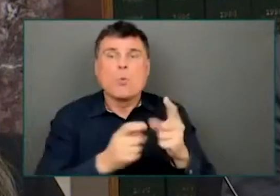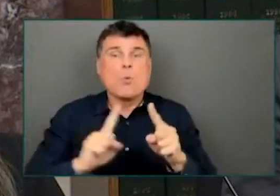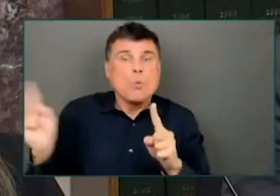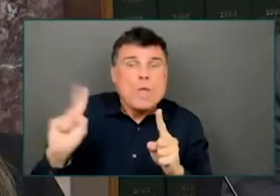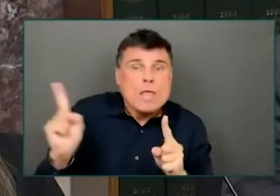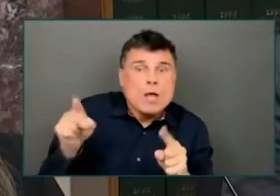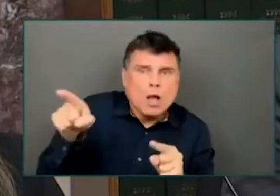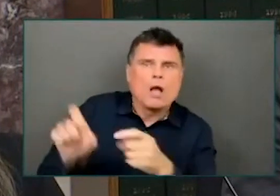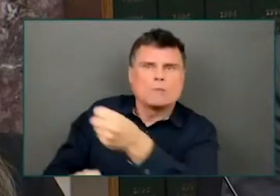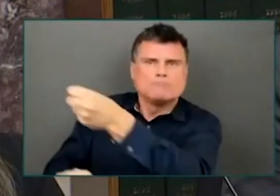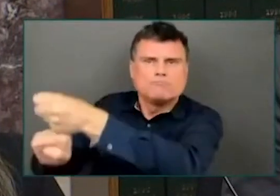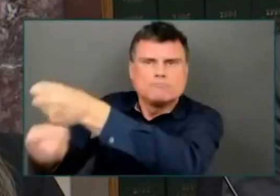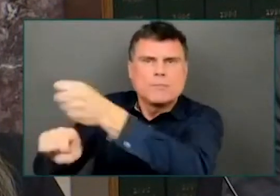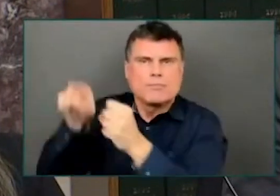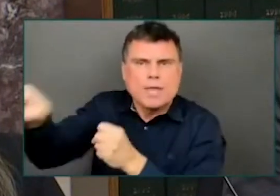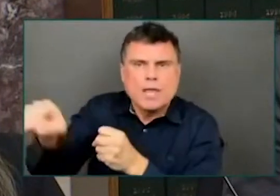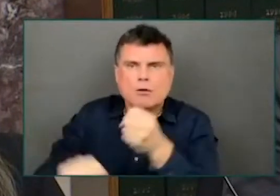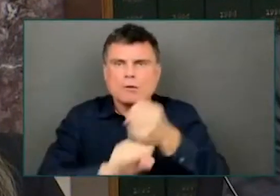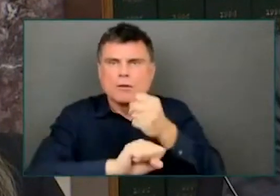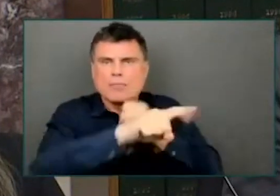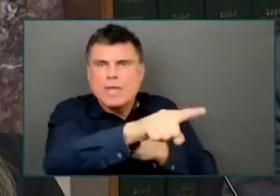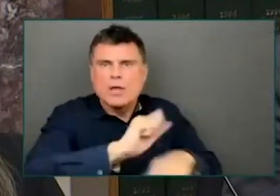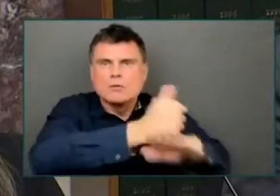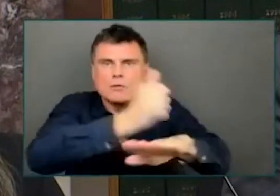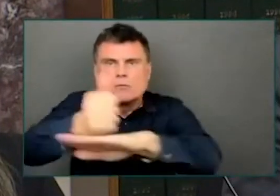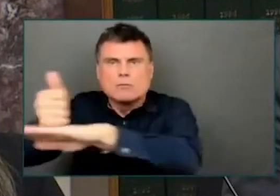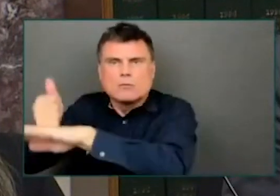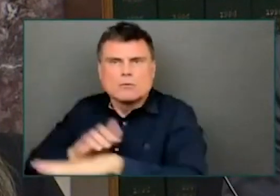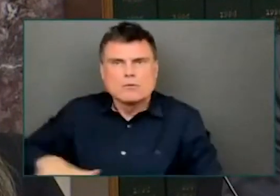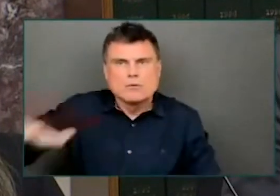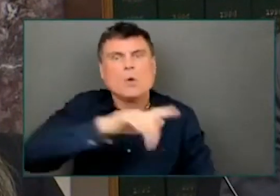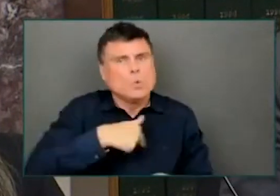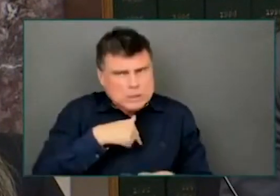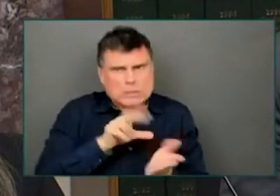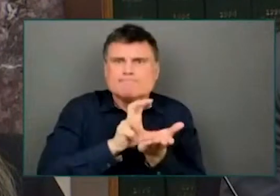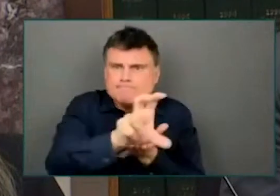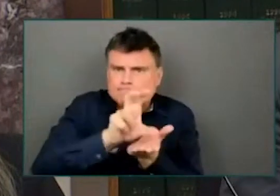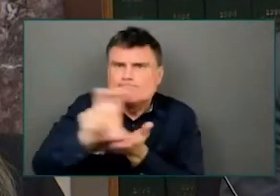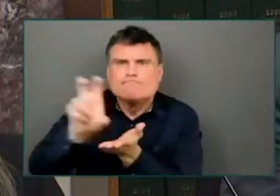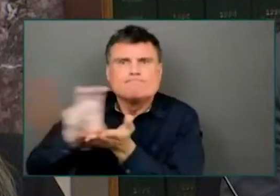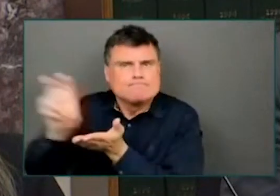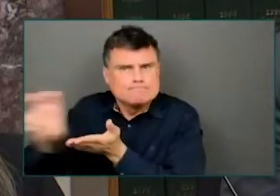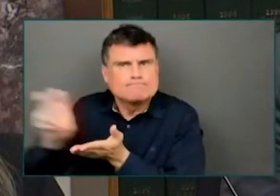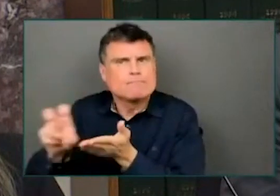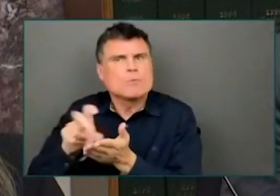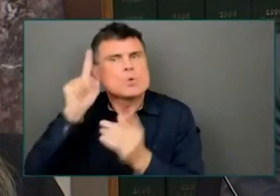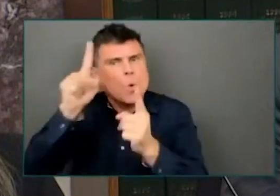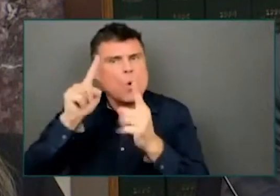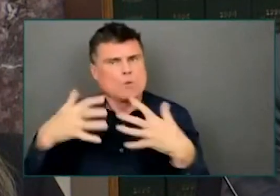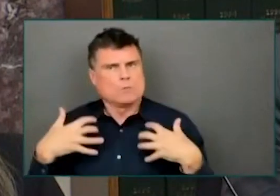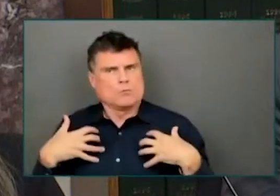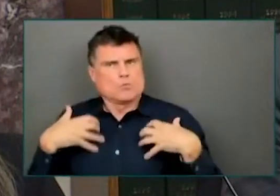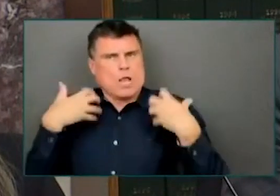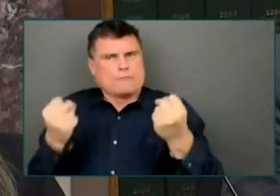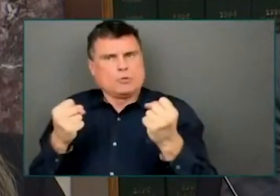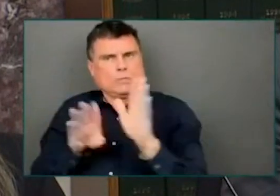went directly to millions of people through the BC Recovery Benefit to help them through difficult times and support economic